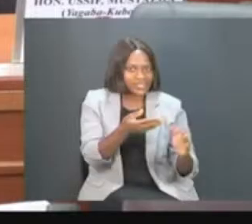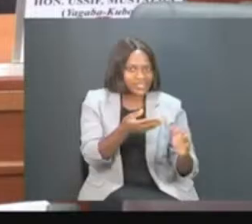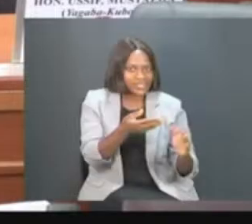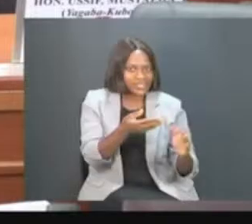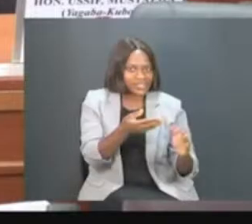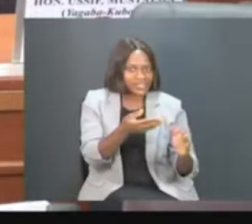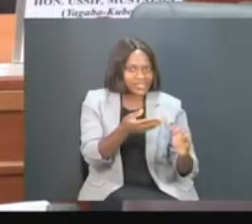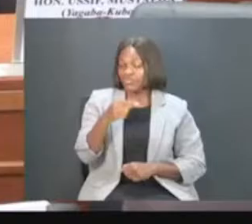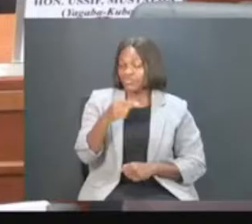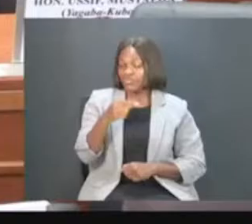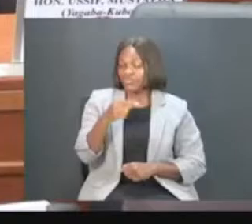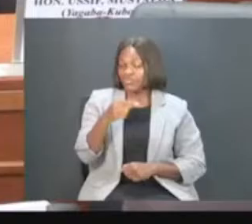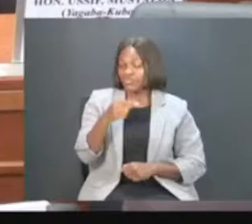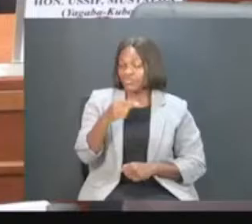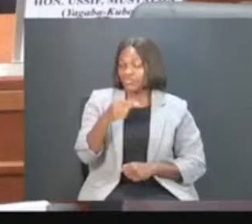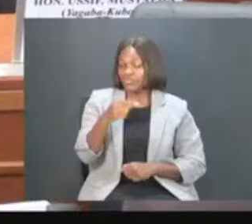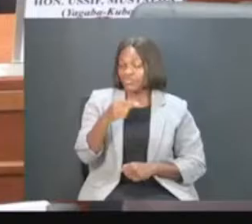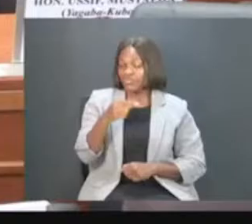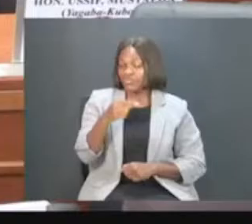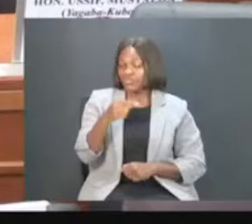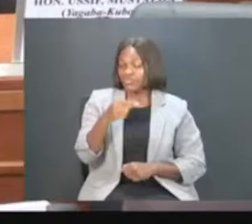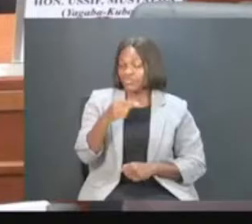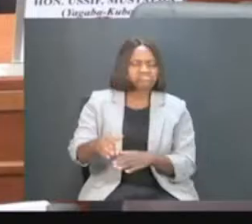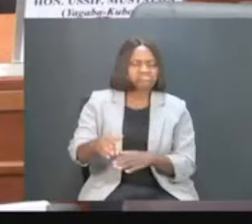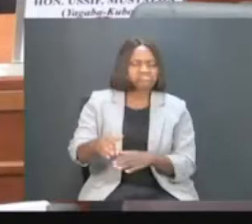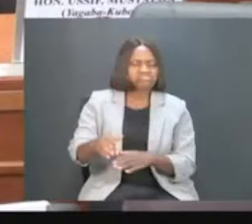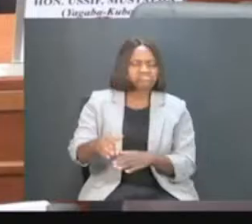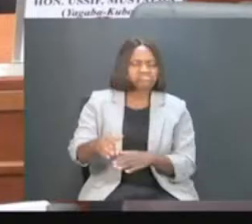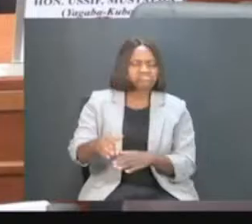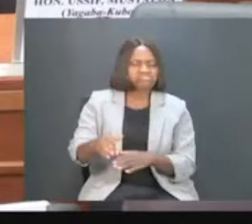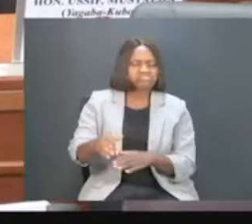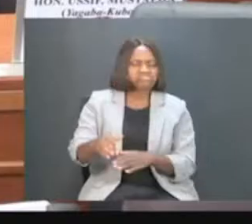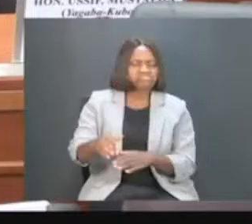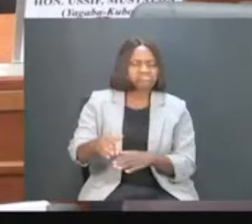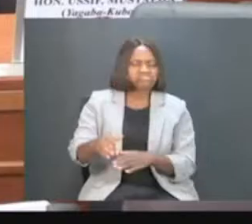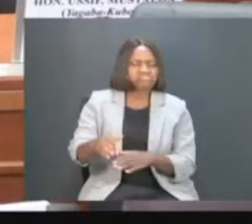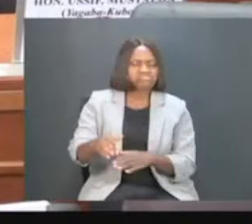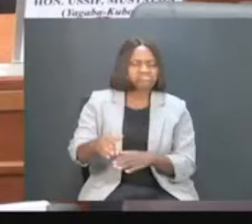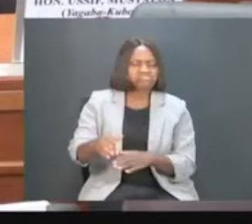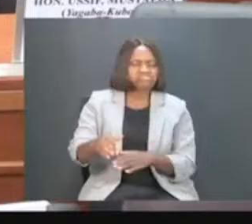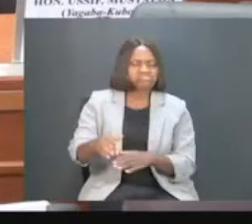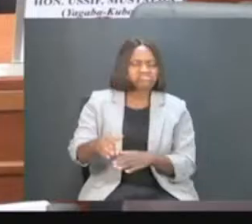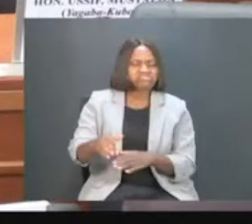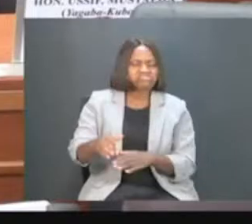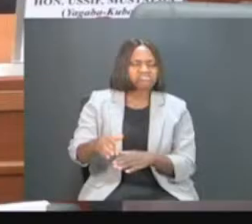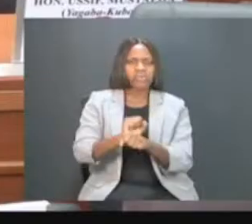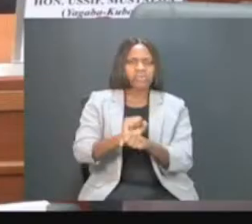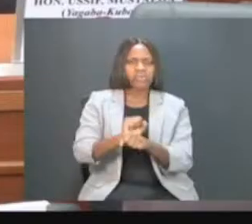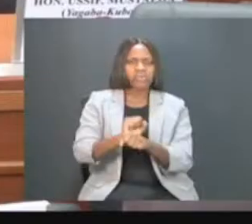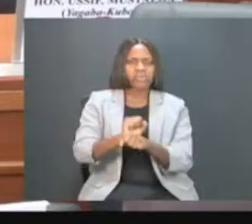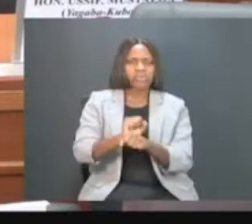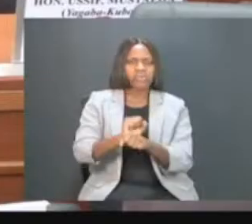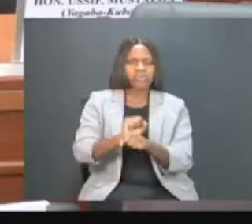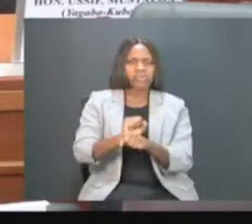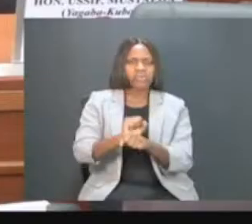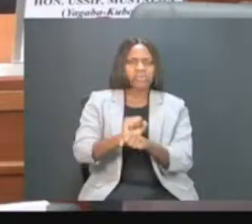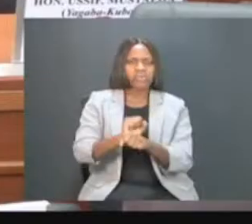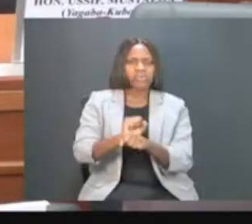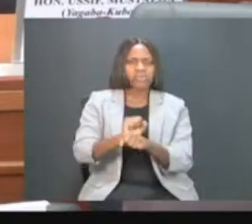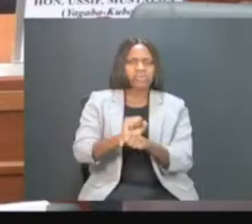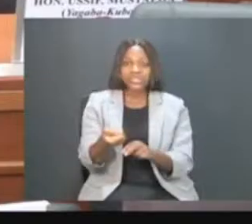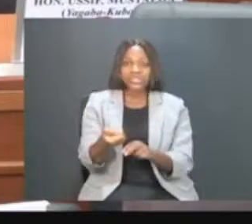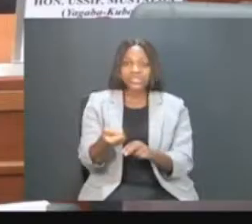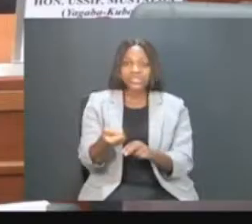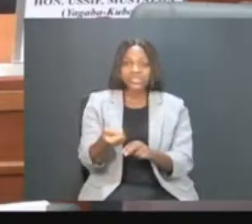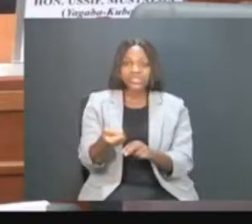that this bill is going to enable people work around the clock, increase productivity and create more jobs, this